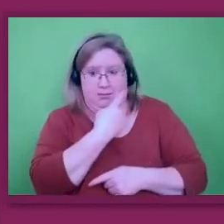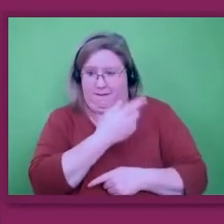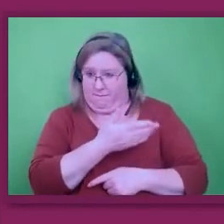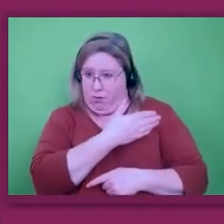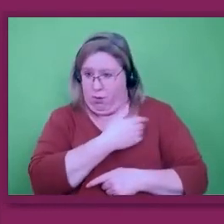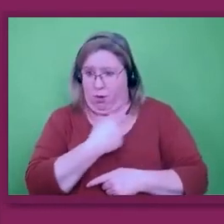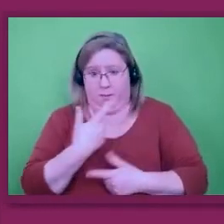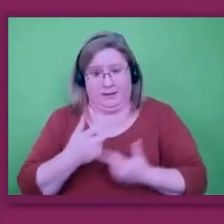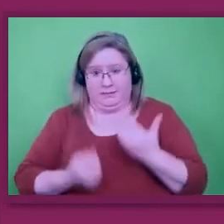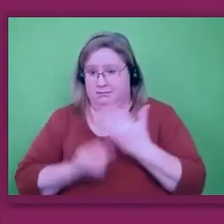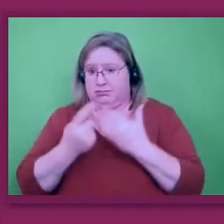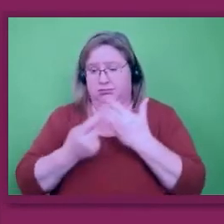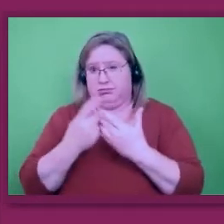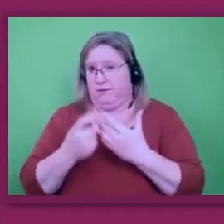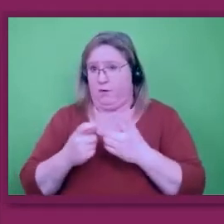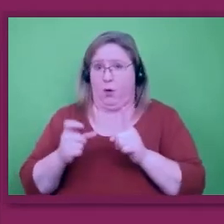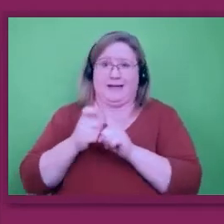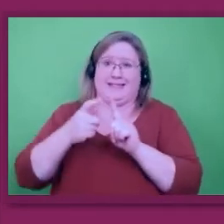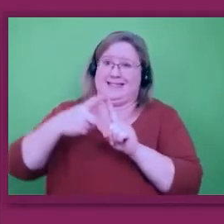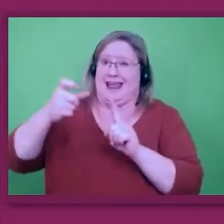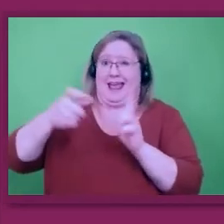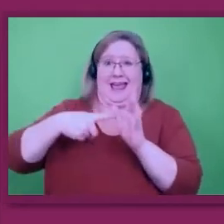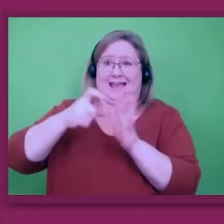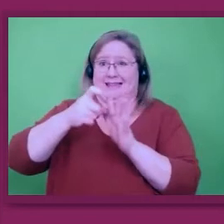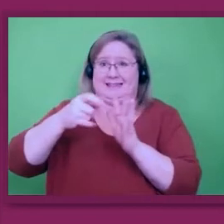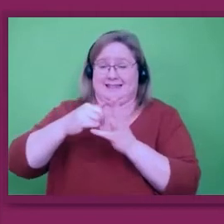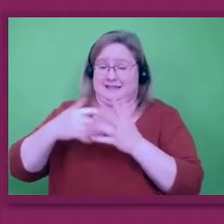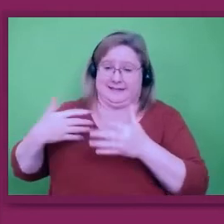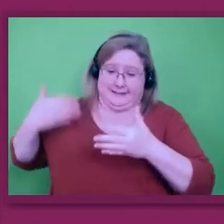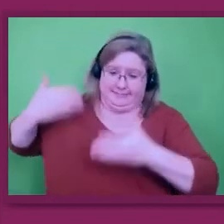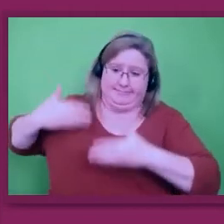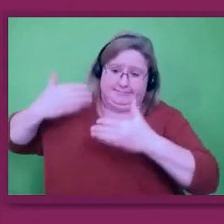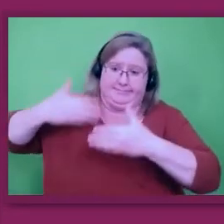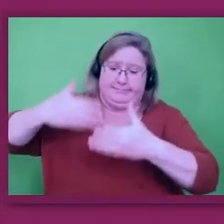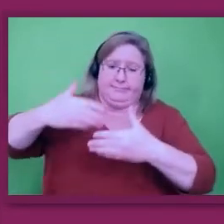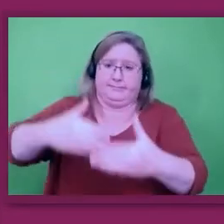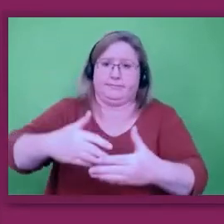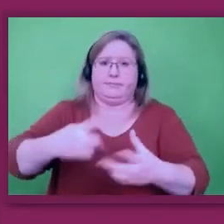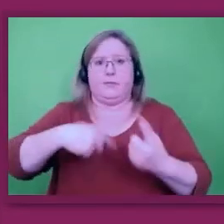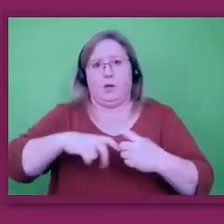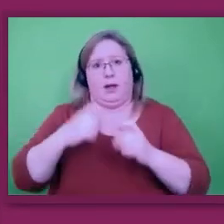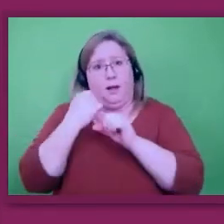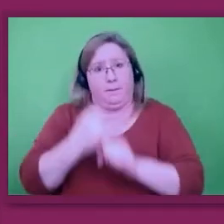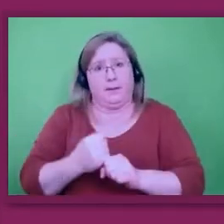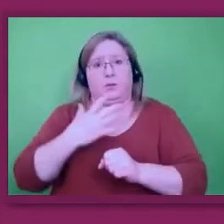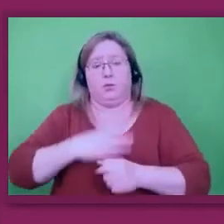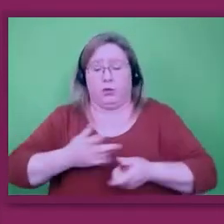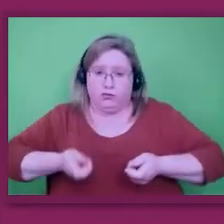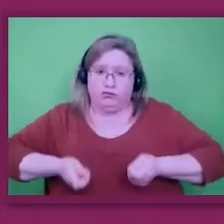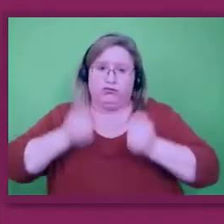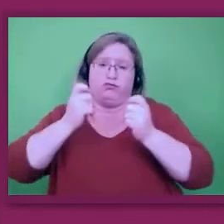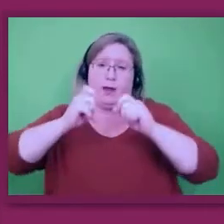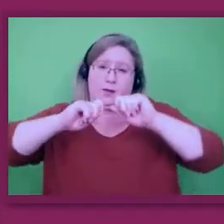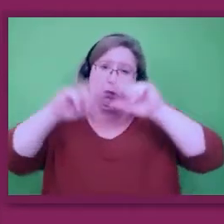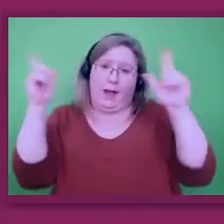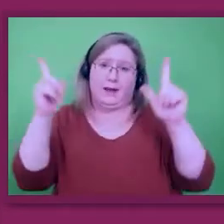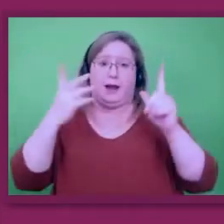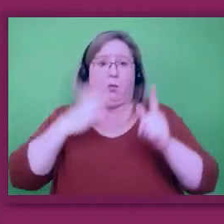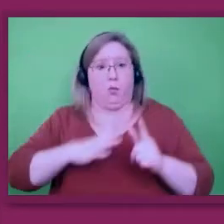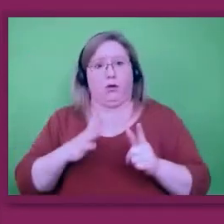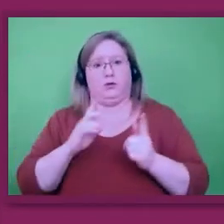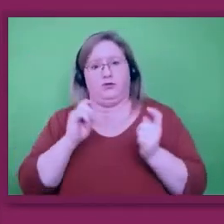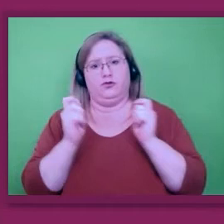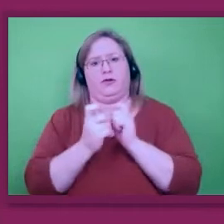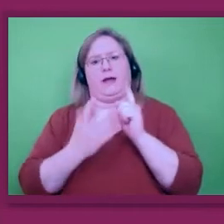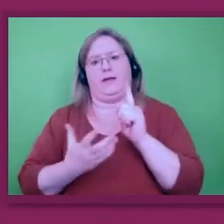on for a very, very long time. So we are committed to highlighting and changing the outcomes for women. And I'll tell you a